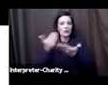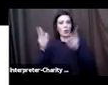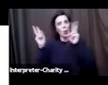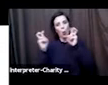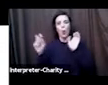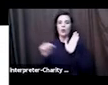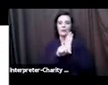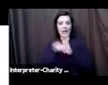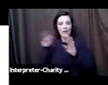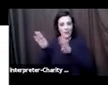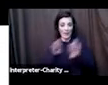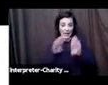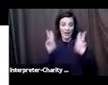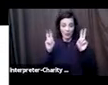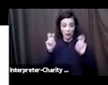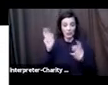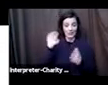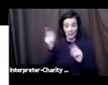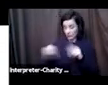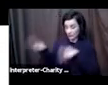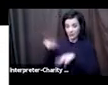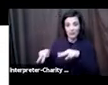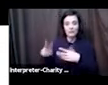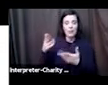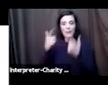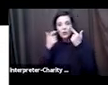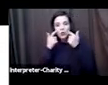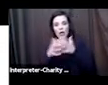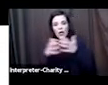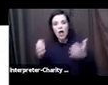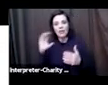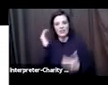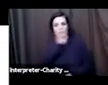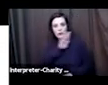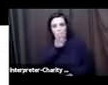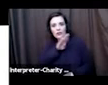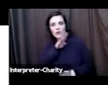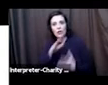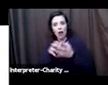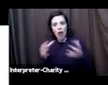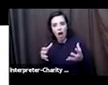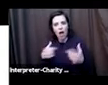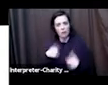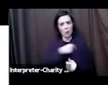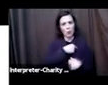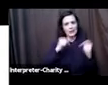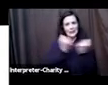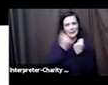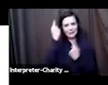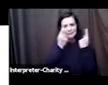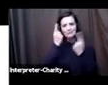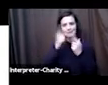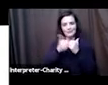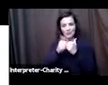negative behaviors. Maybe they're crying a lot, they're frustrated a lot. We want to see what's going on and how we can jump in